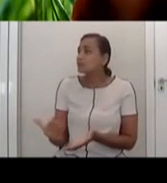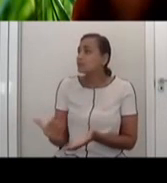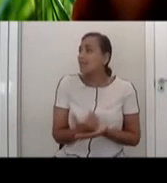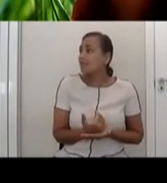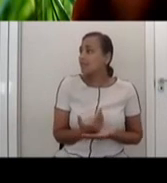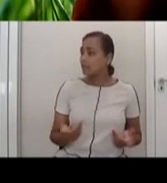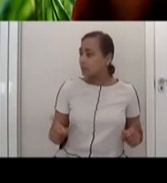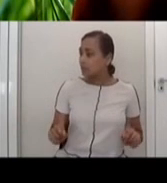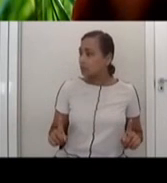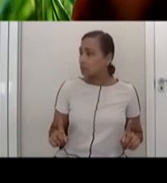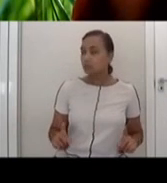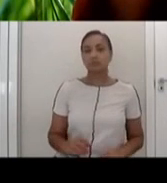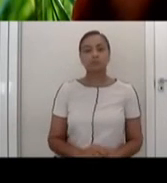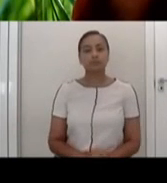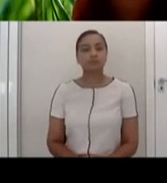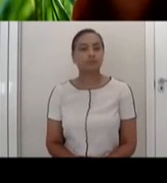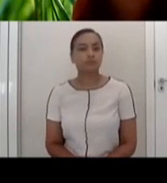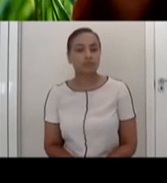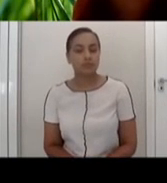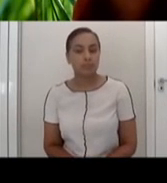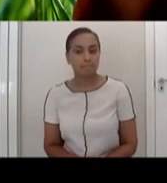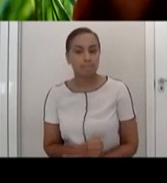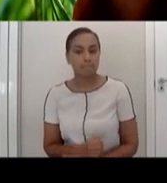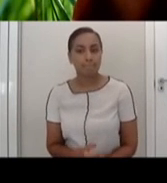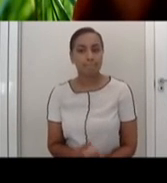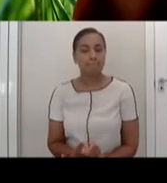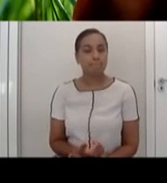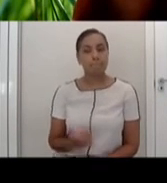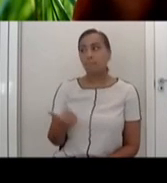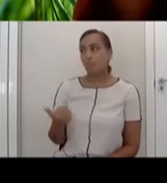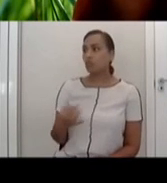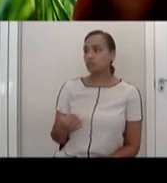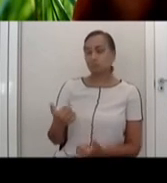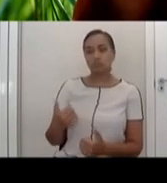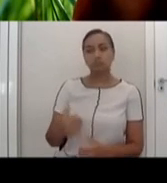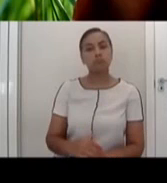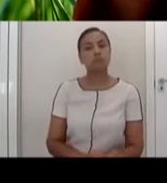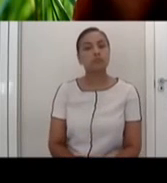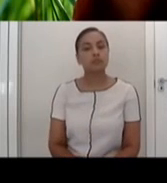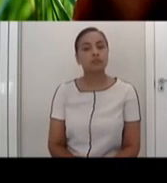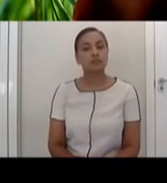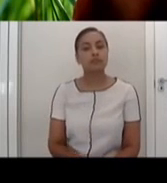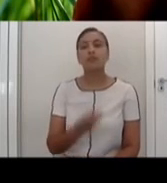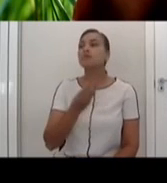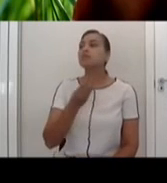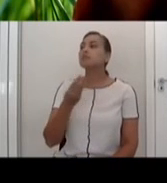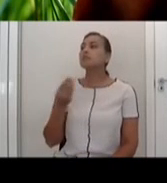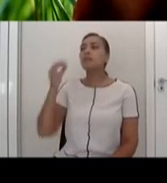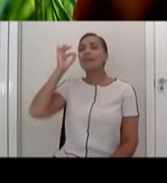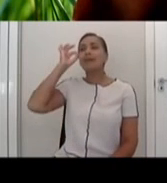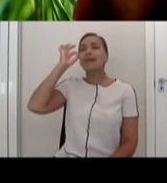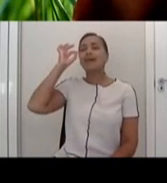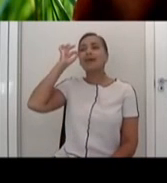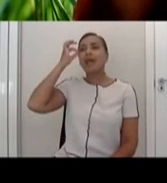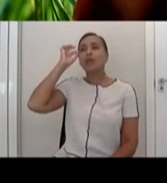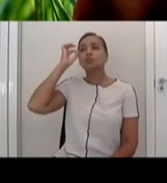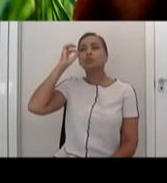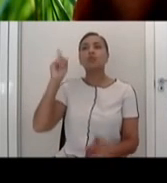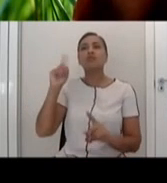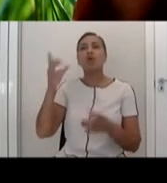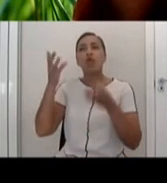good question. I know that some of the departments in the council, particularly around learning